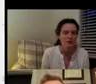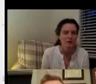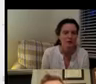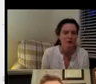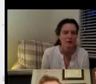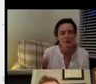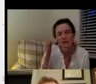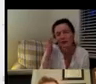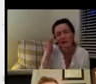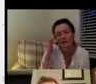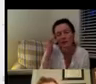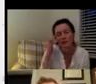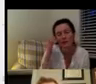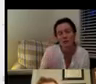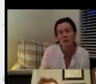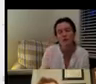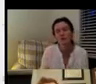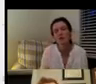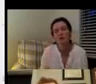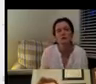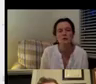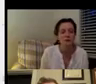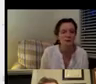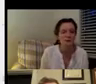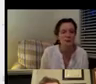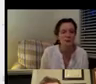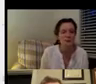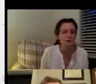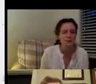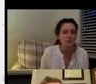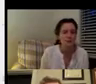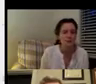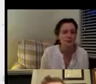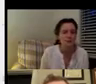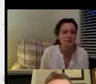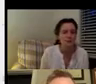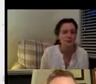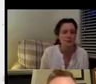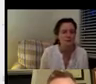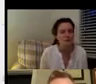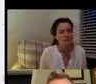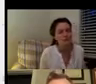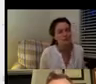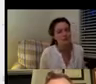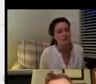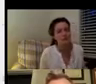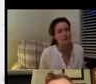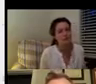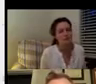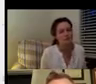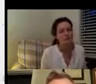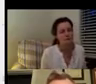power source from Christ is out of his control and somewhat